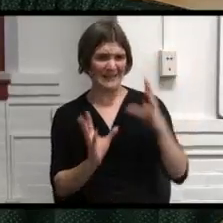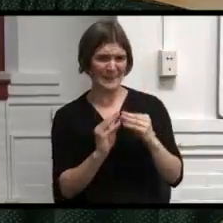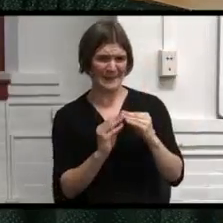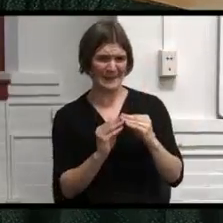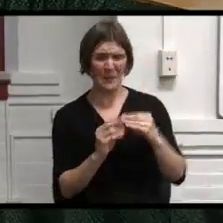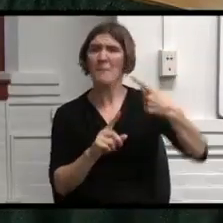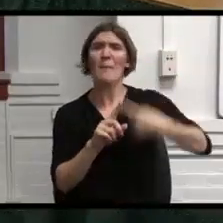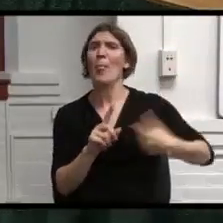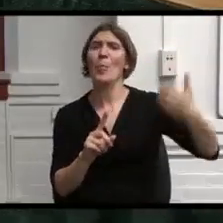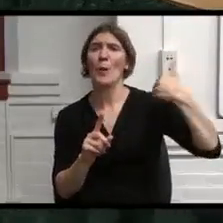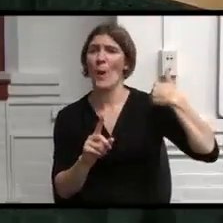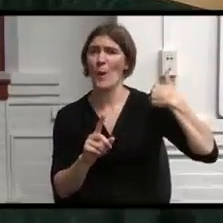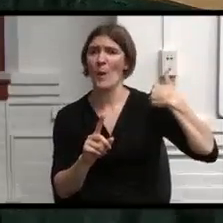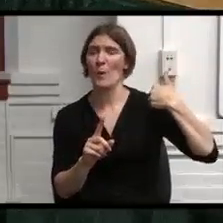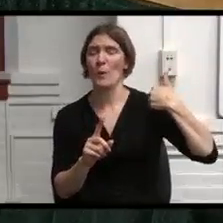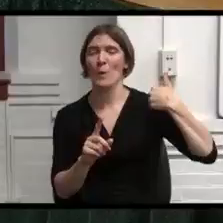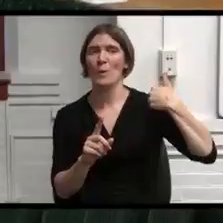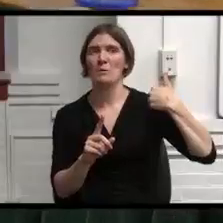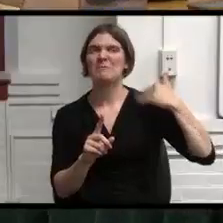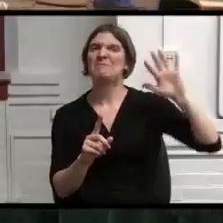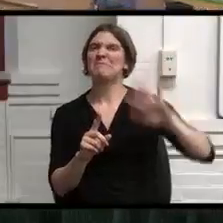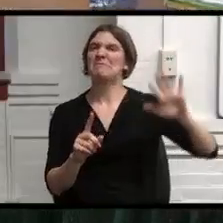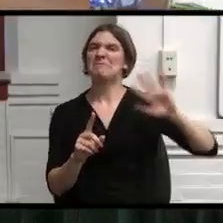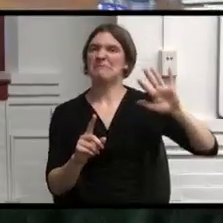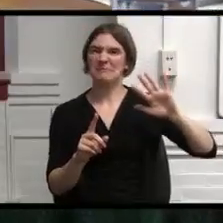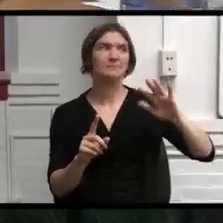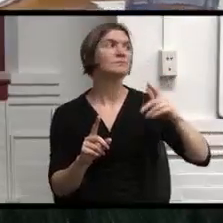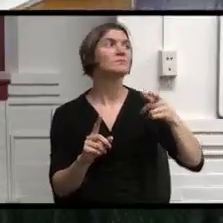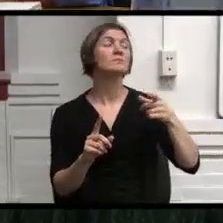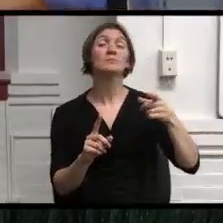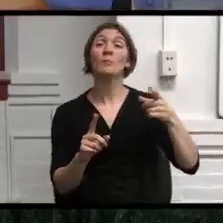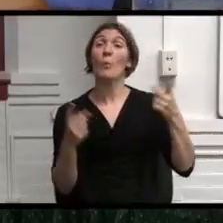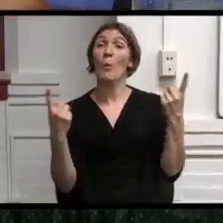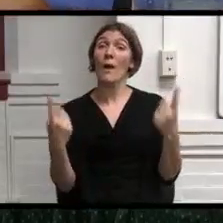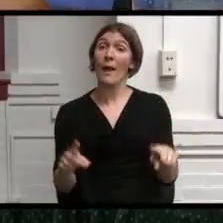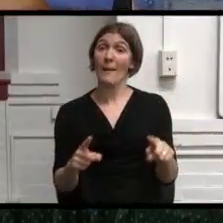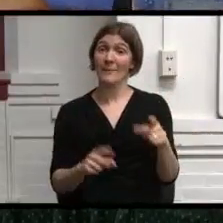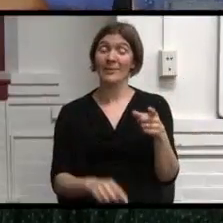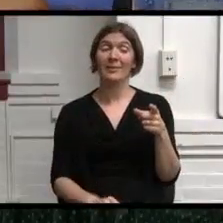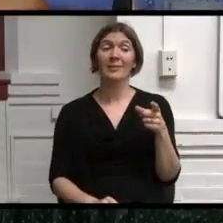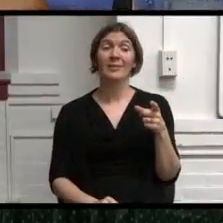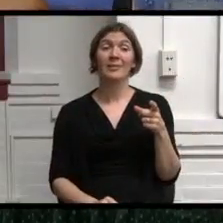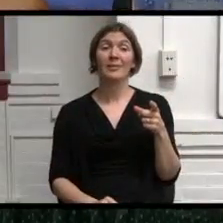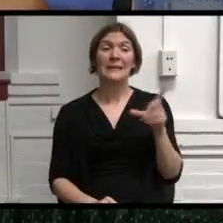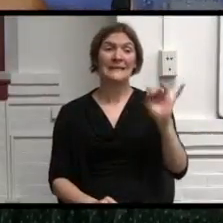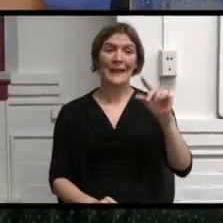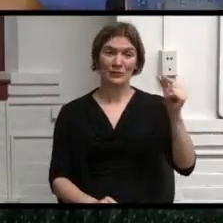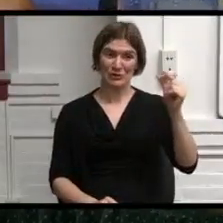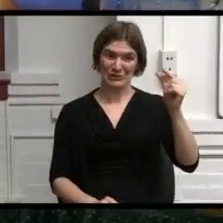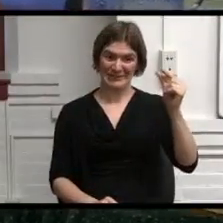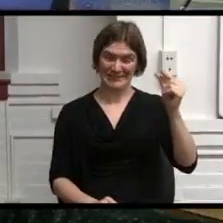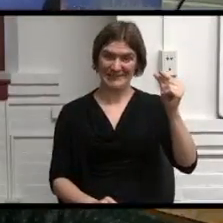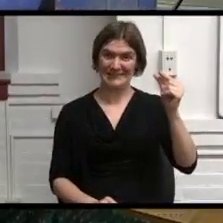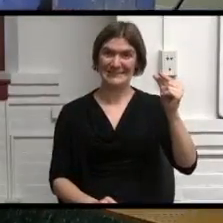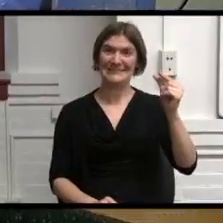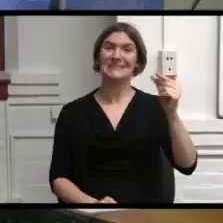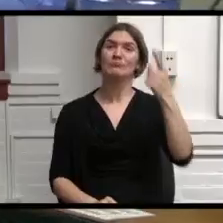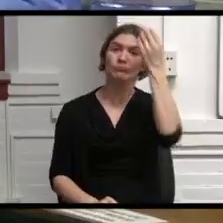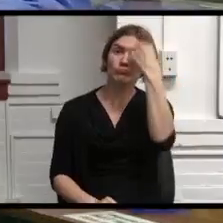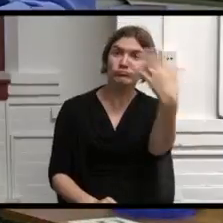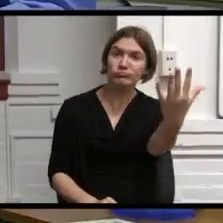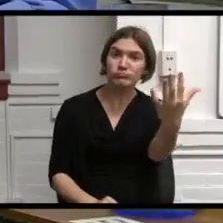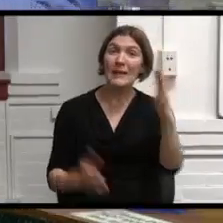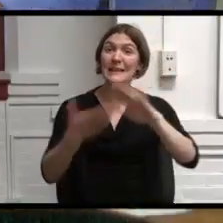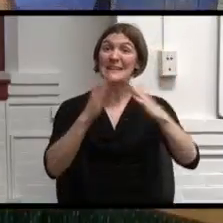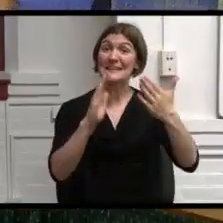couple meetings, 1 or 2 meetings Thanks, ago, Okay. where I think David Gartenstein explained that the town